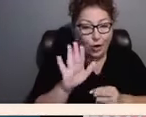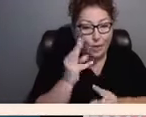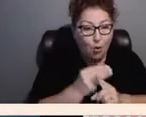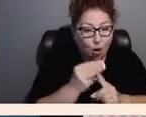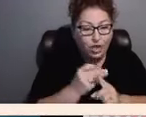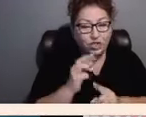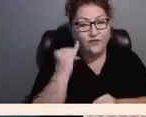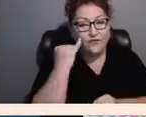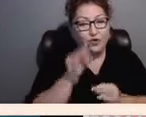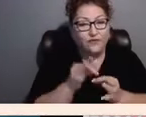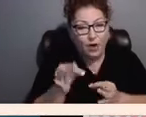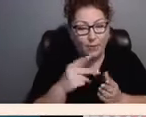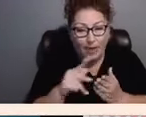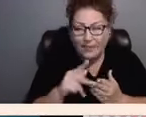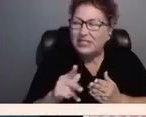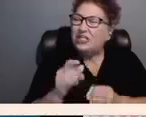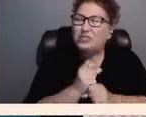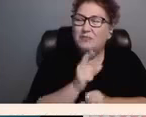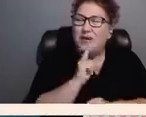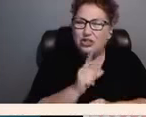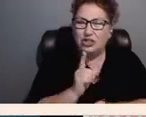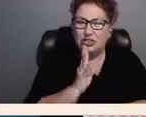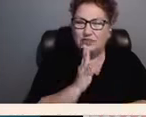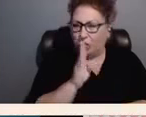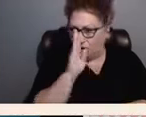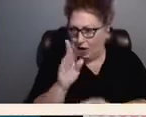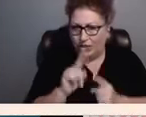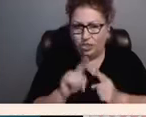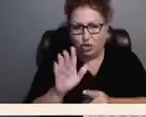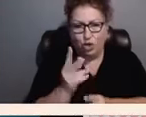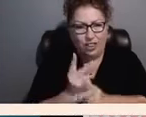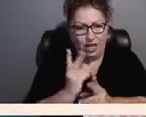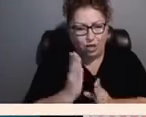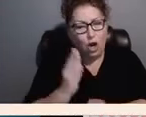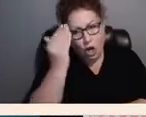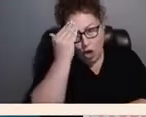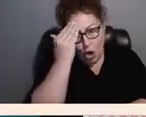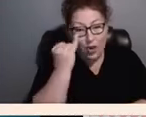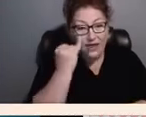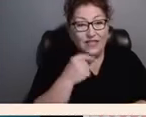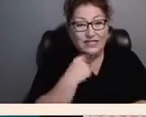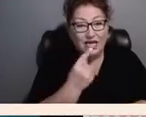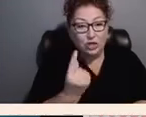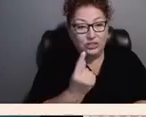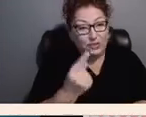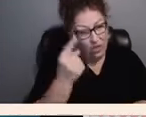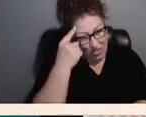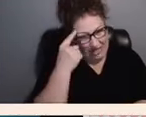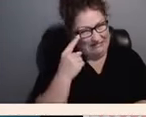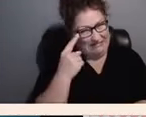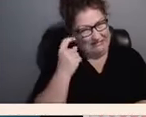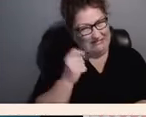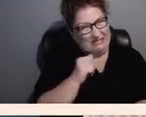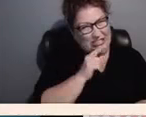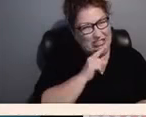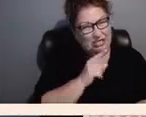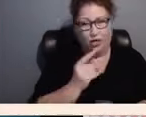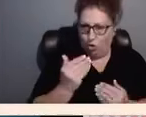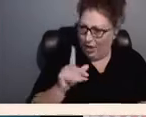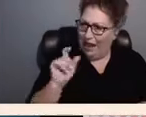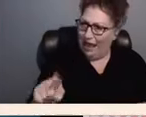things, just make sure you speak directly to your lender and know that if they tell you something and you think it's questionable, go ahead and question that.